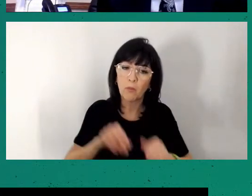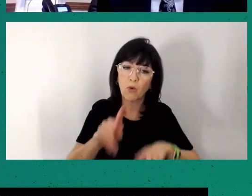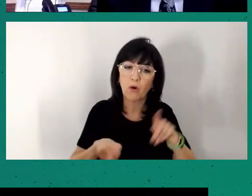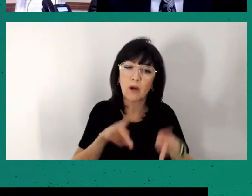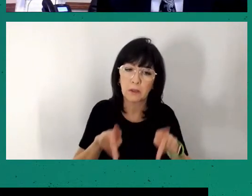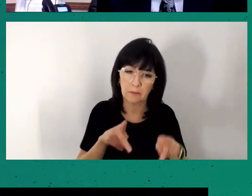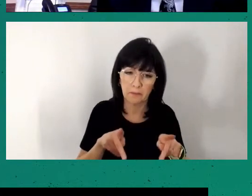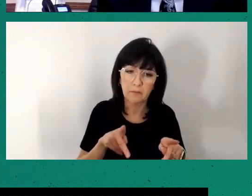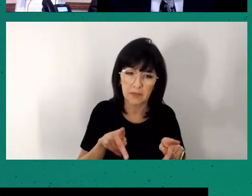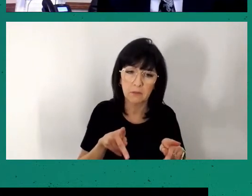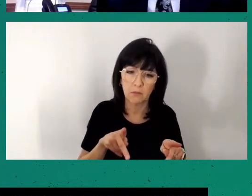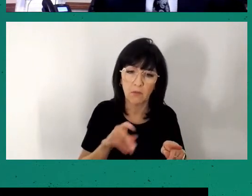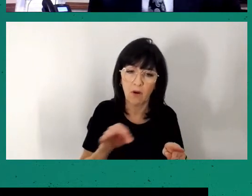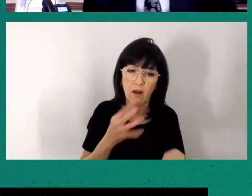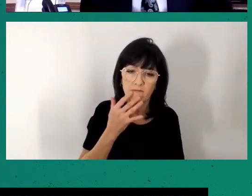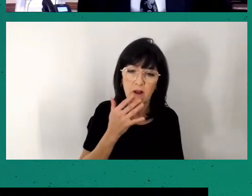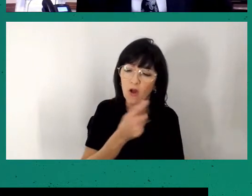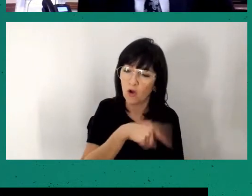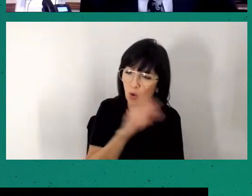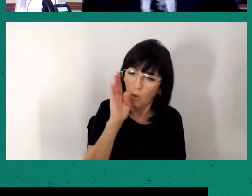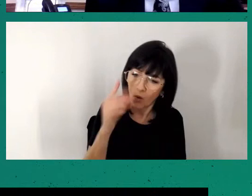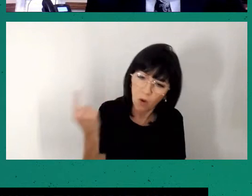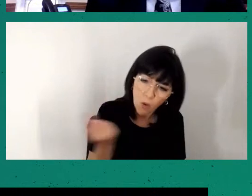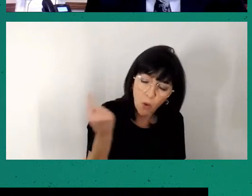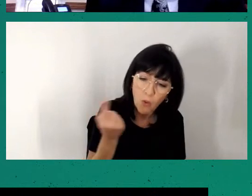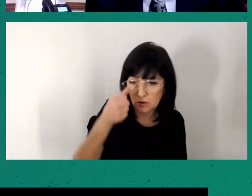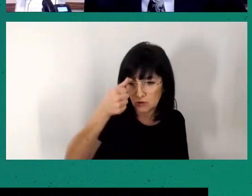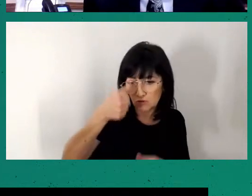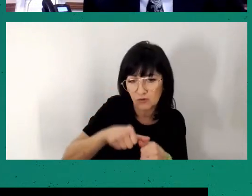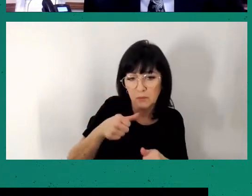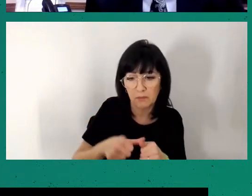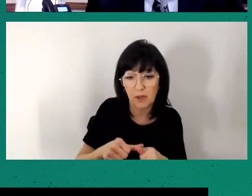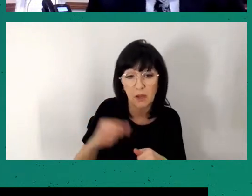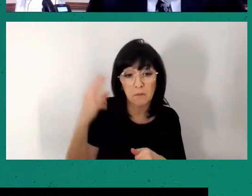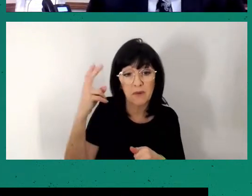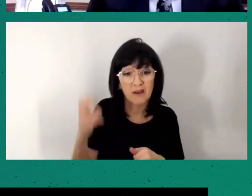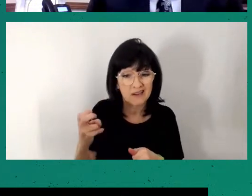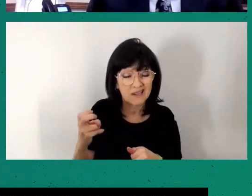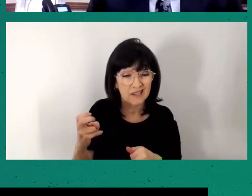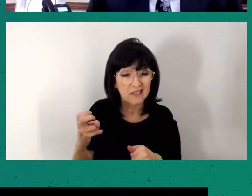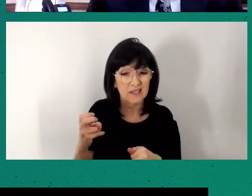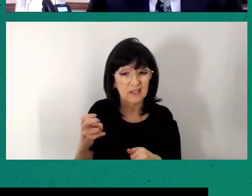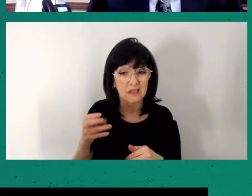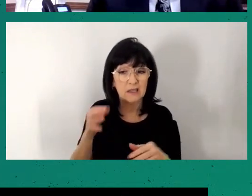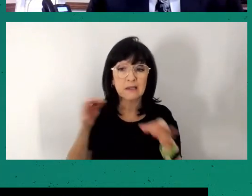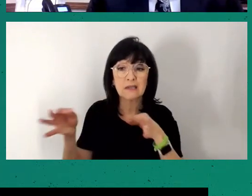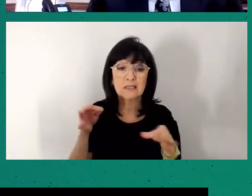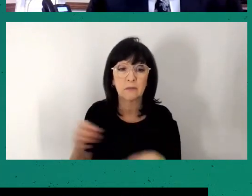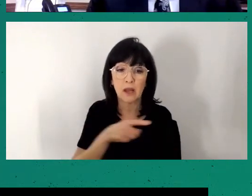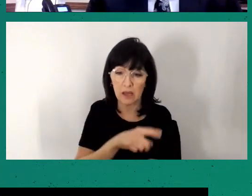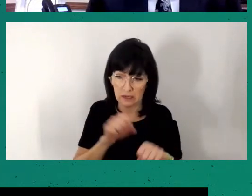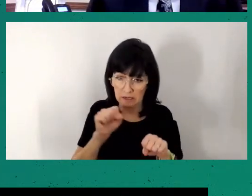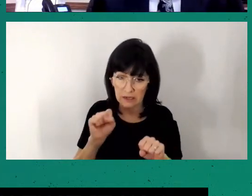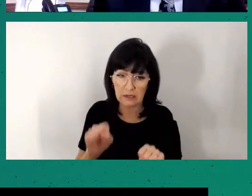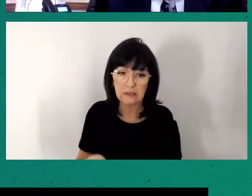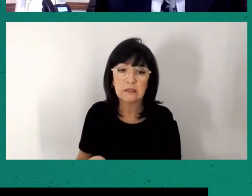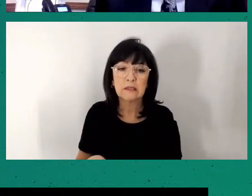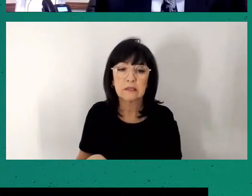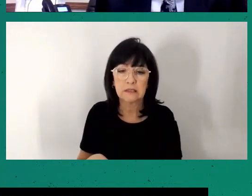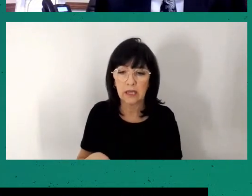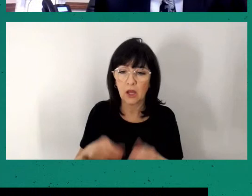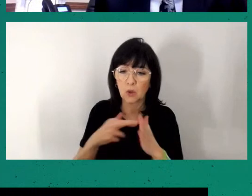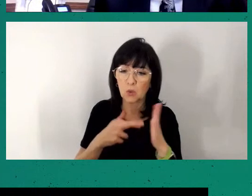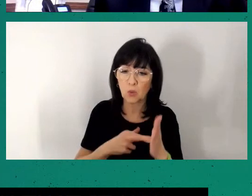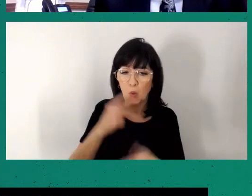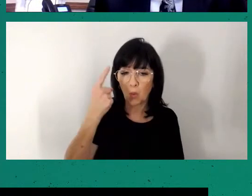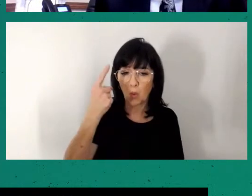always remember." He also reported that they could cipher to the rule of 3. Jonathan Mifflin